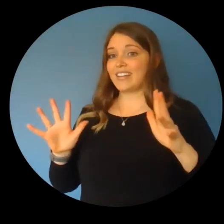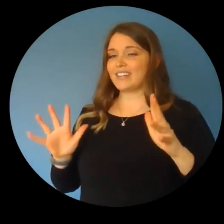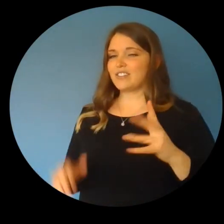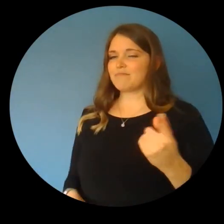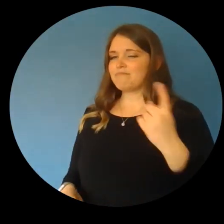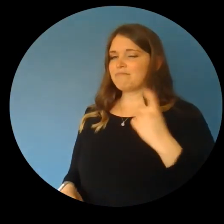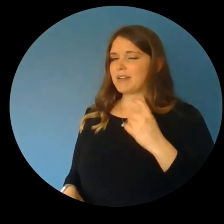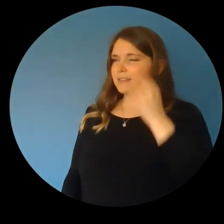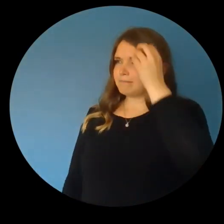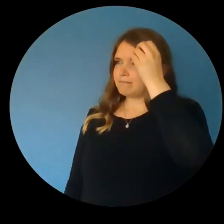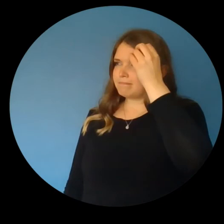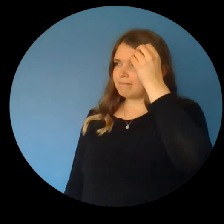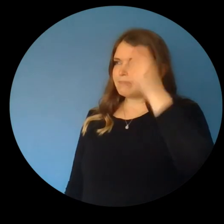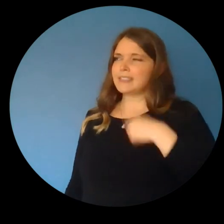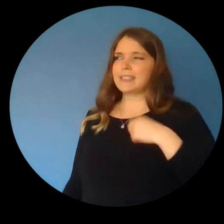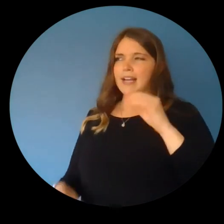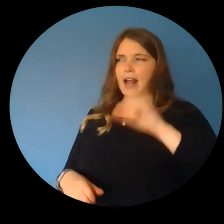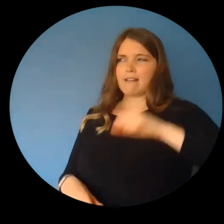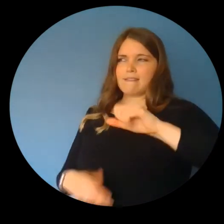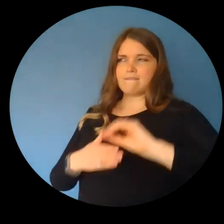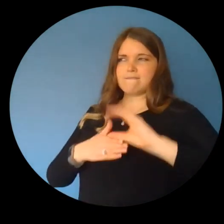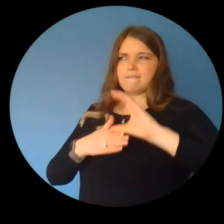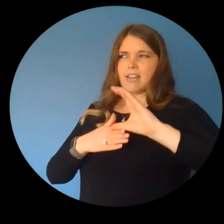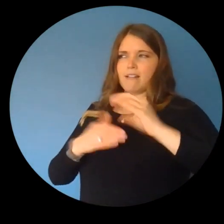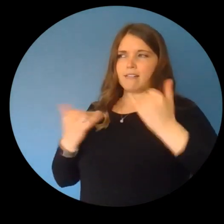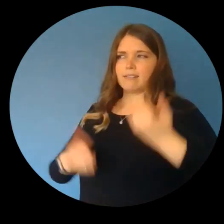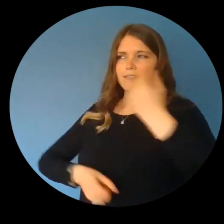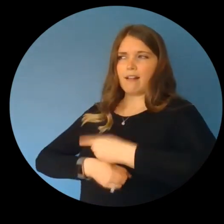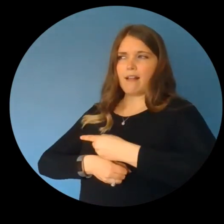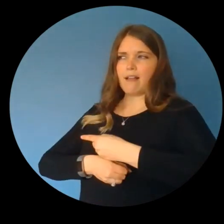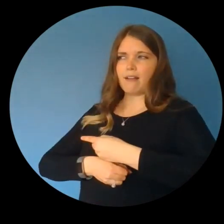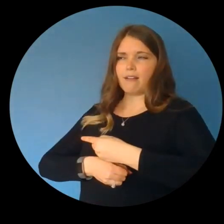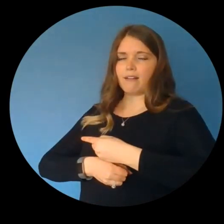did I fill a bucket today?